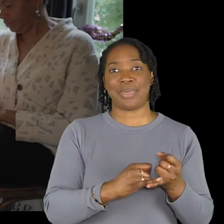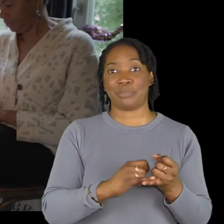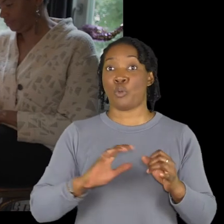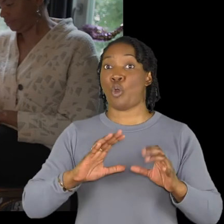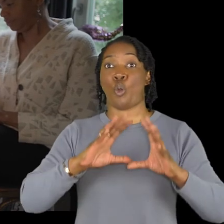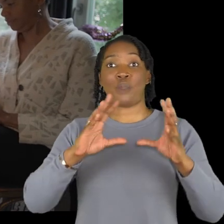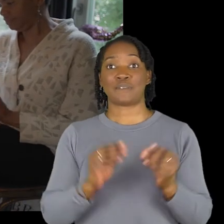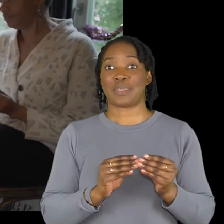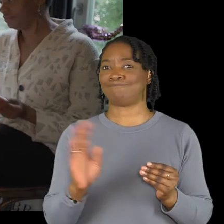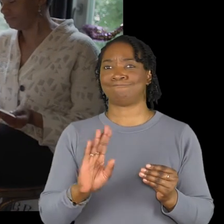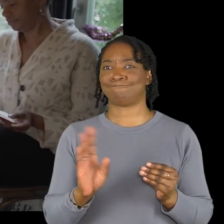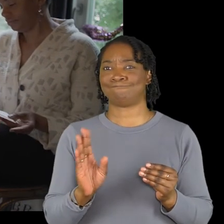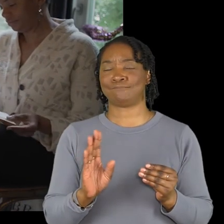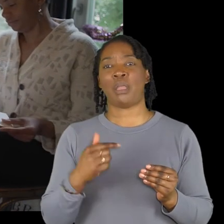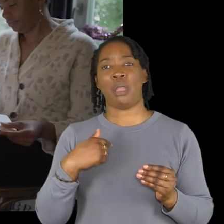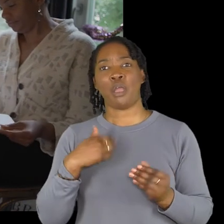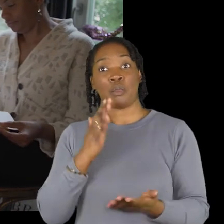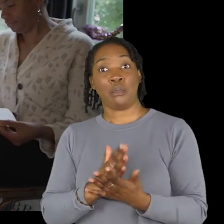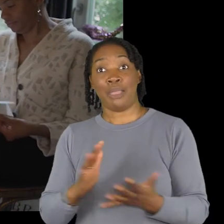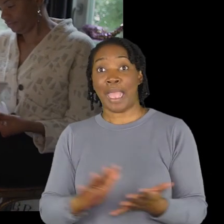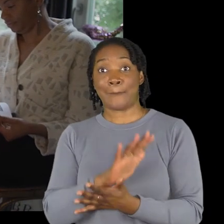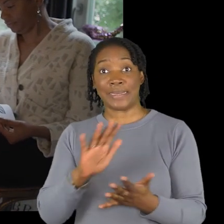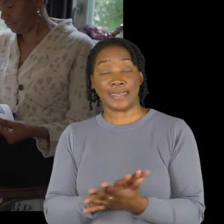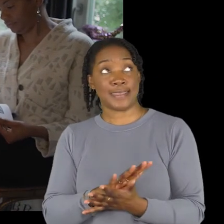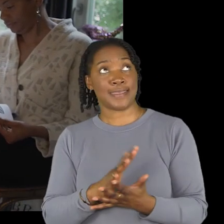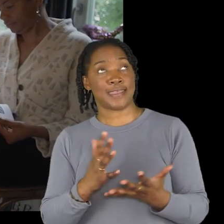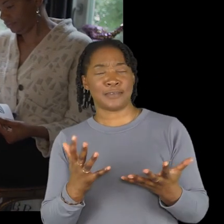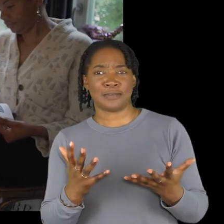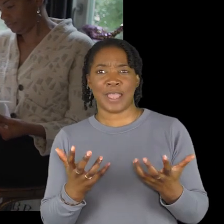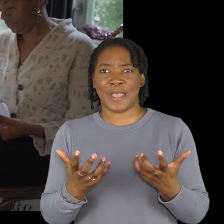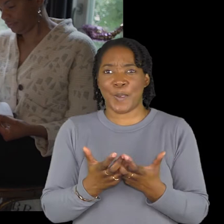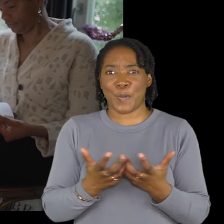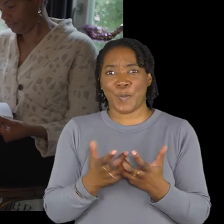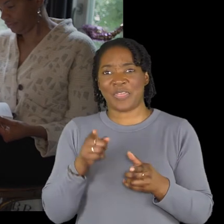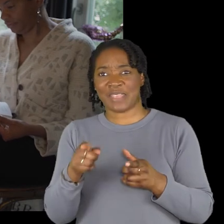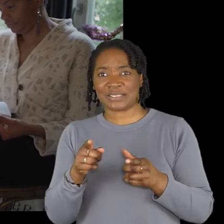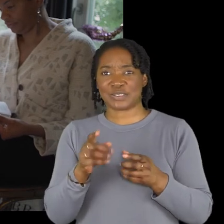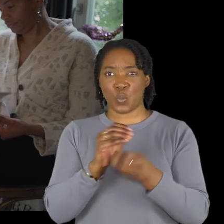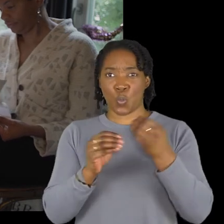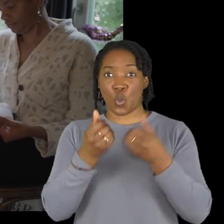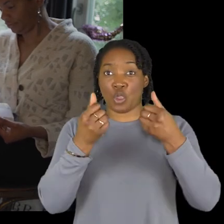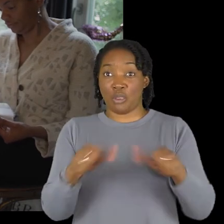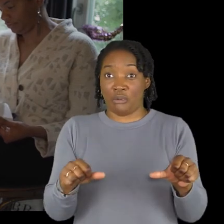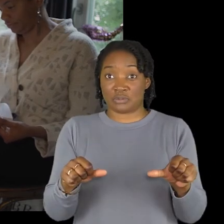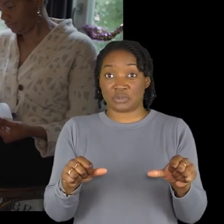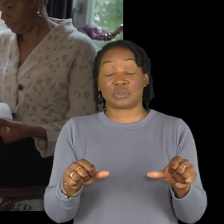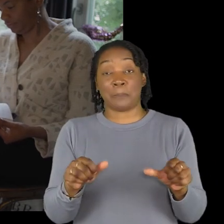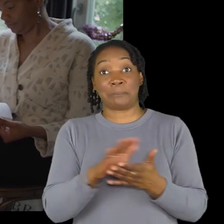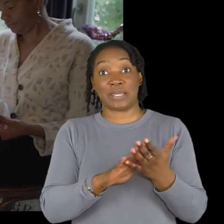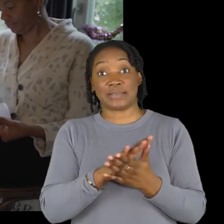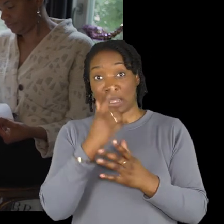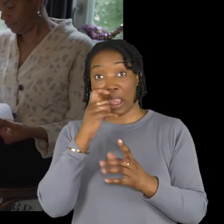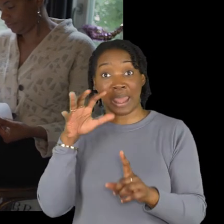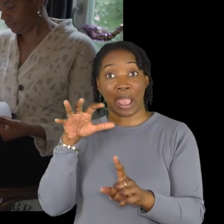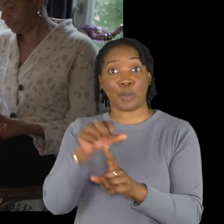not all of it, you know. But I was really happy with the way that that worked and that it